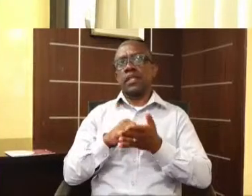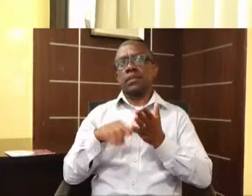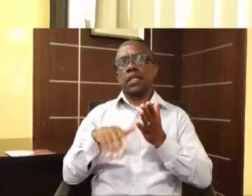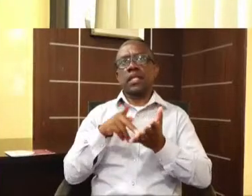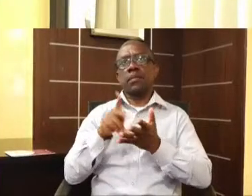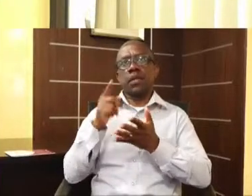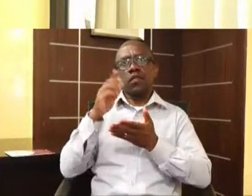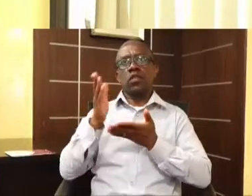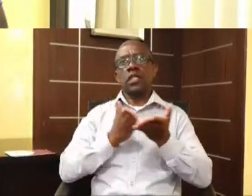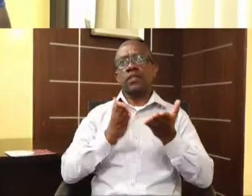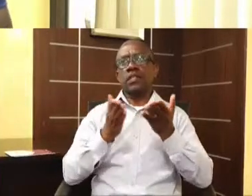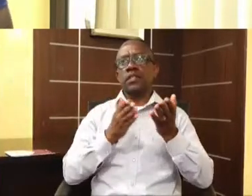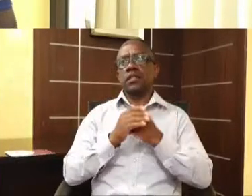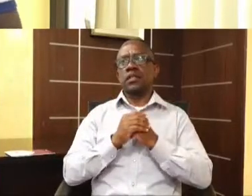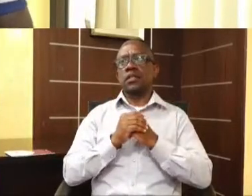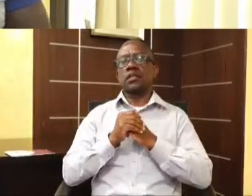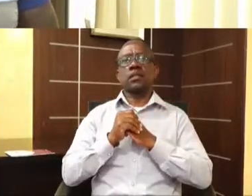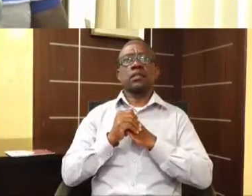Yeah.